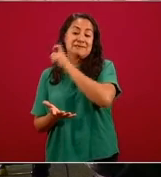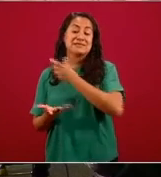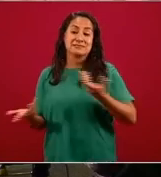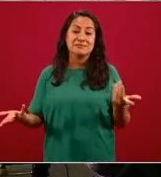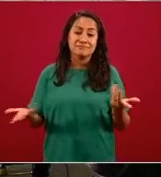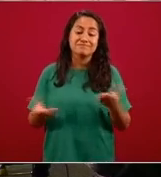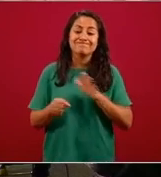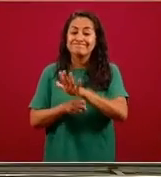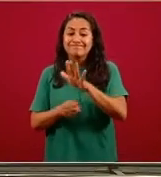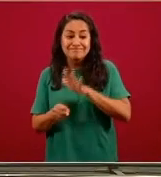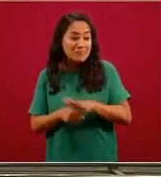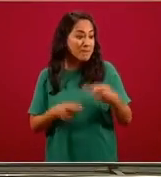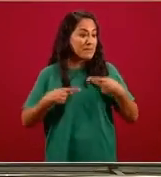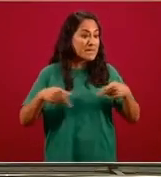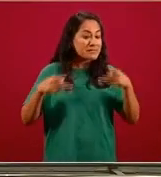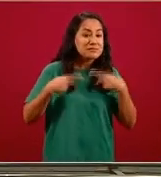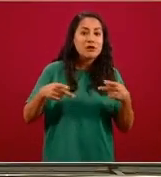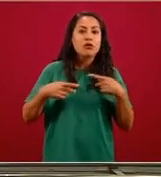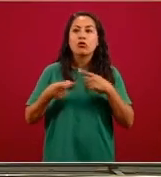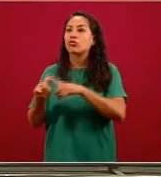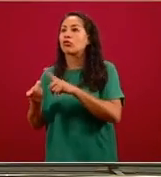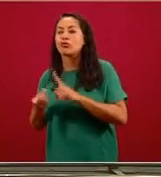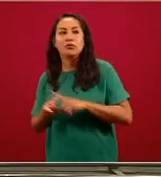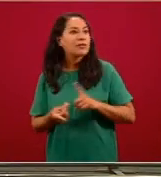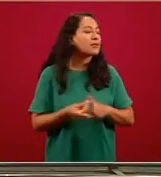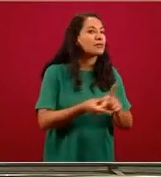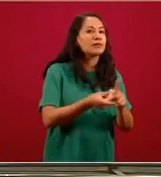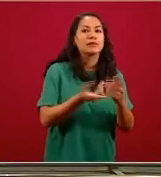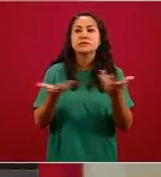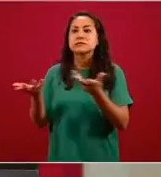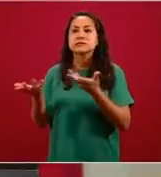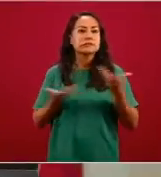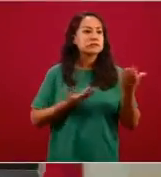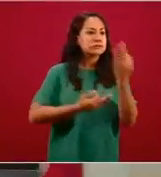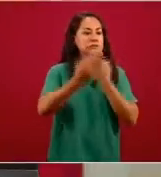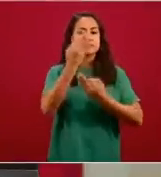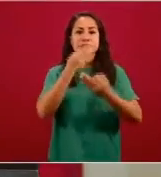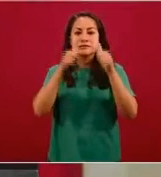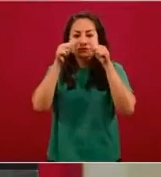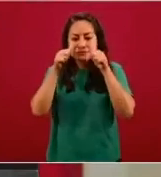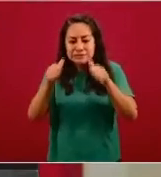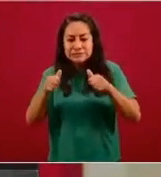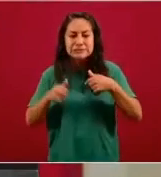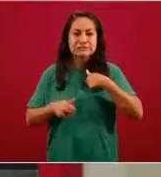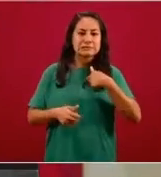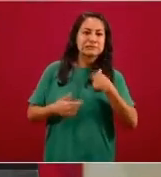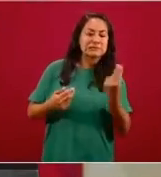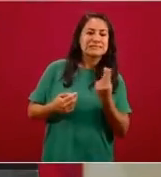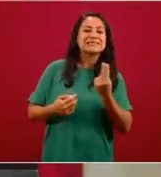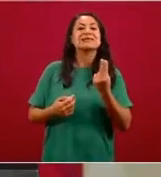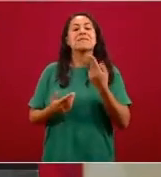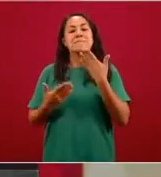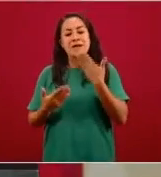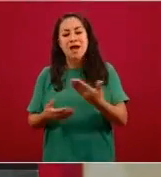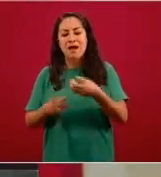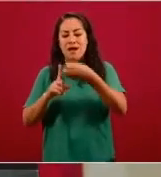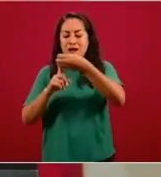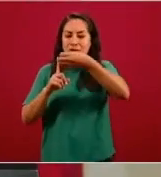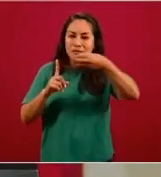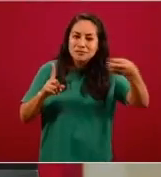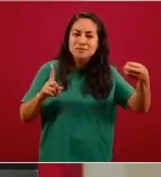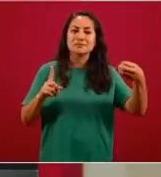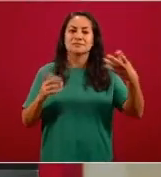is that everyone has to be able to have a place to get treatment, to get care. So we need to work